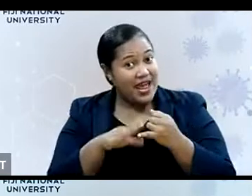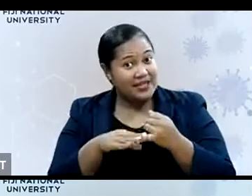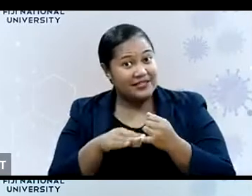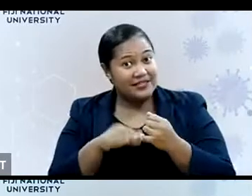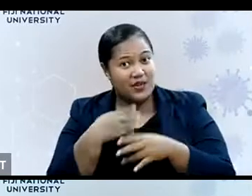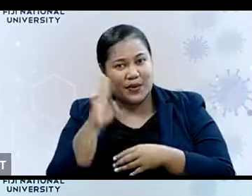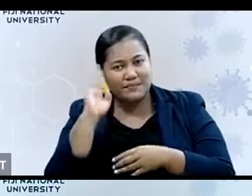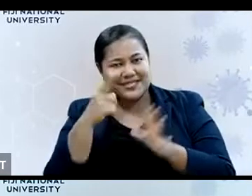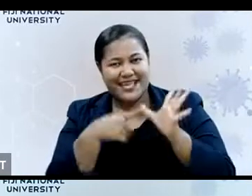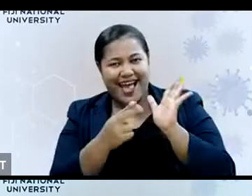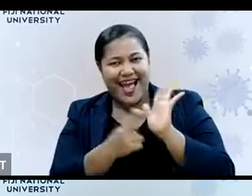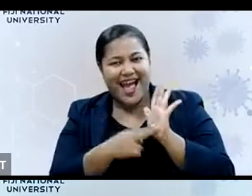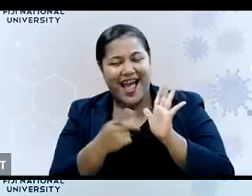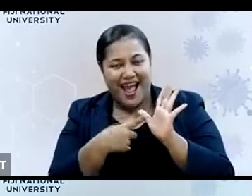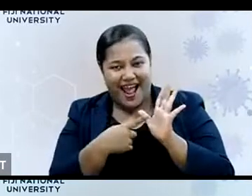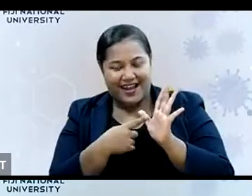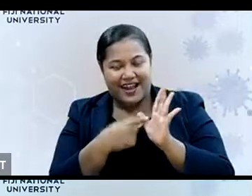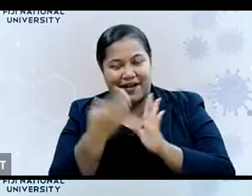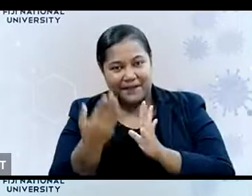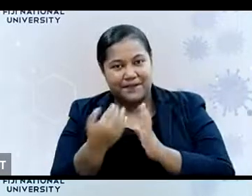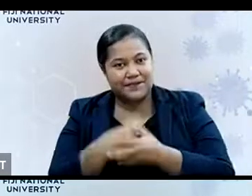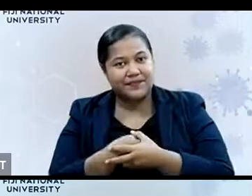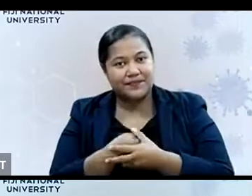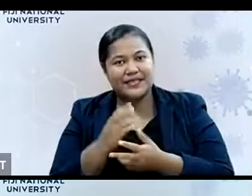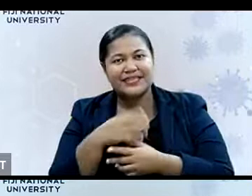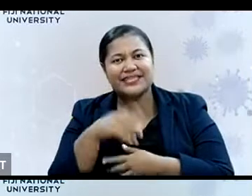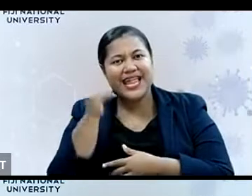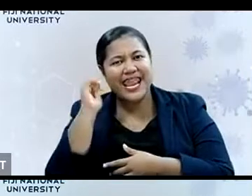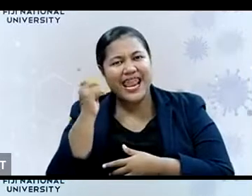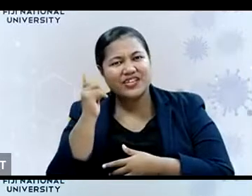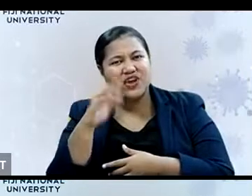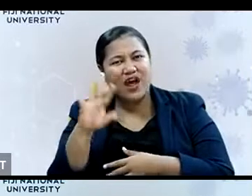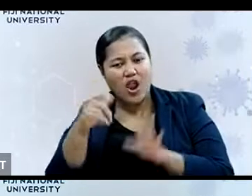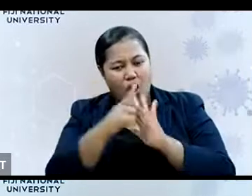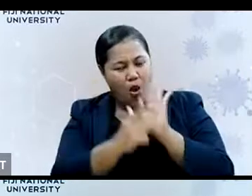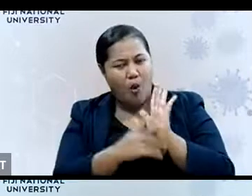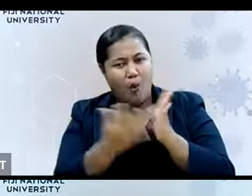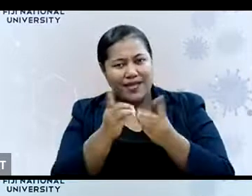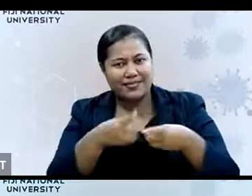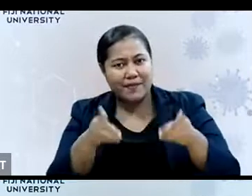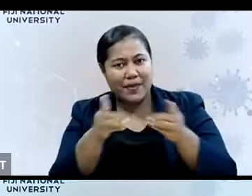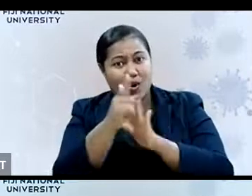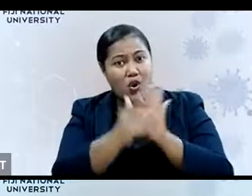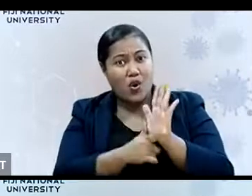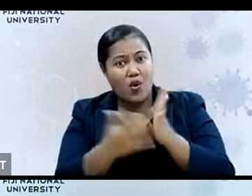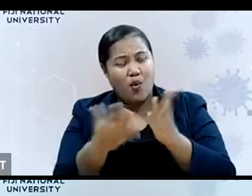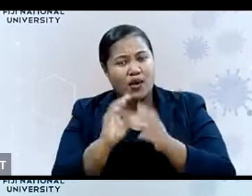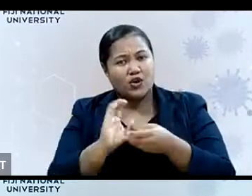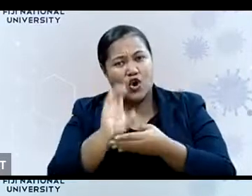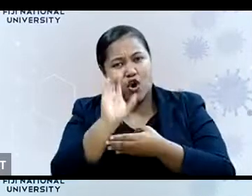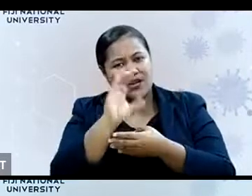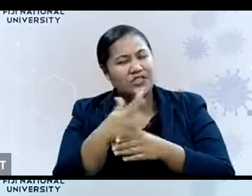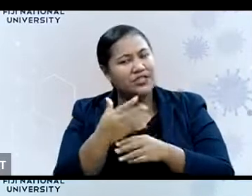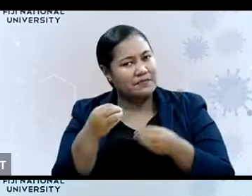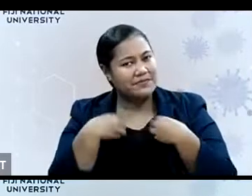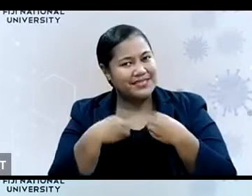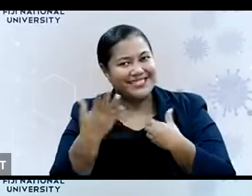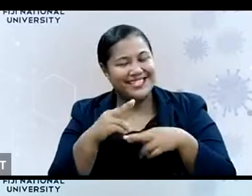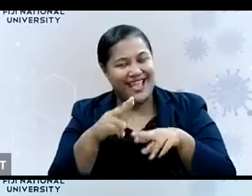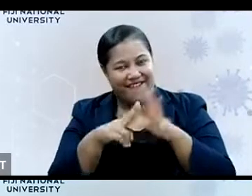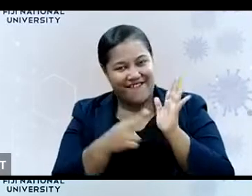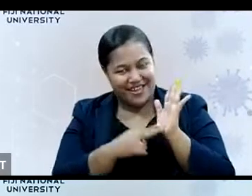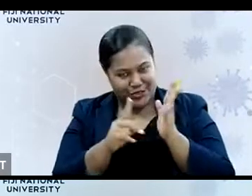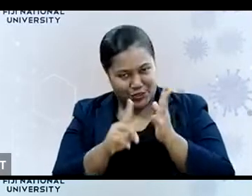Anna Rokomokoti. Anna is a lecturer of law at the Department of Law at the College of Business at the Fiji